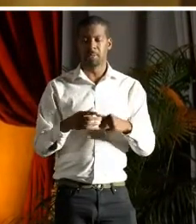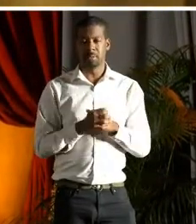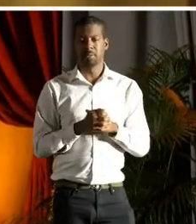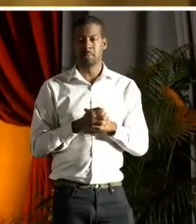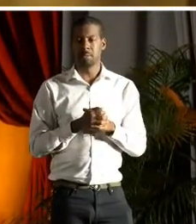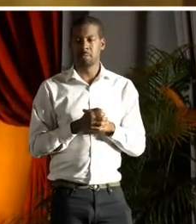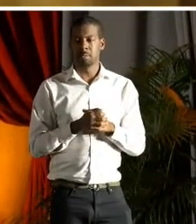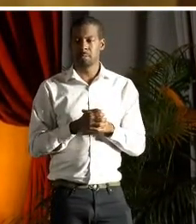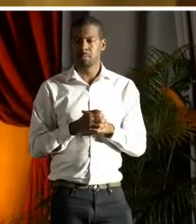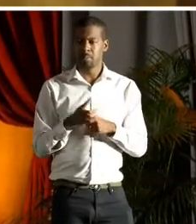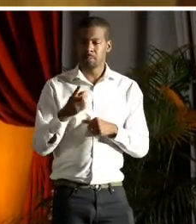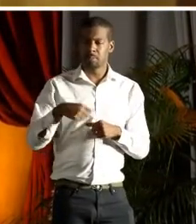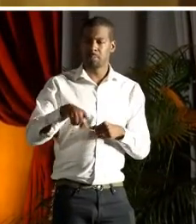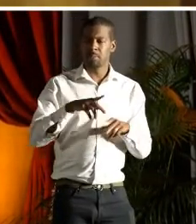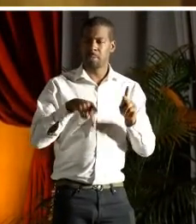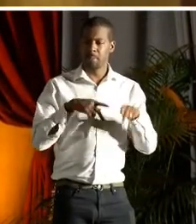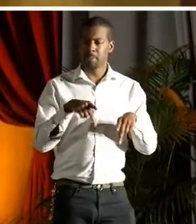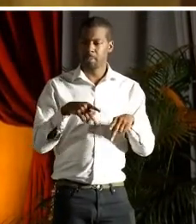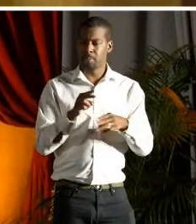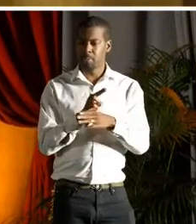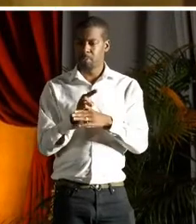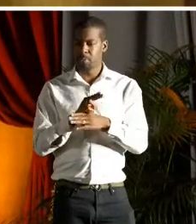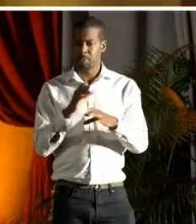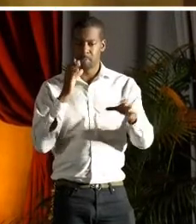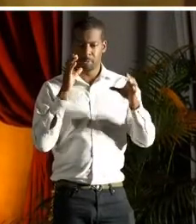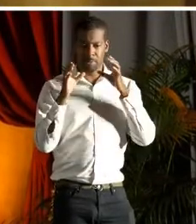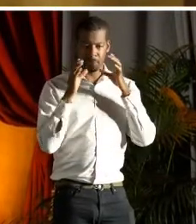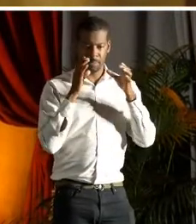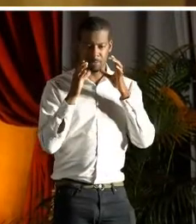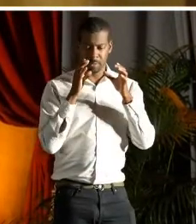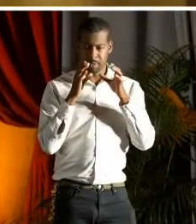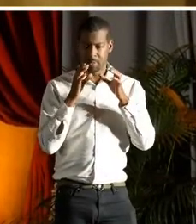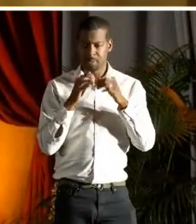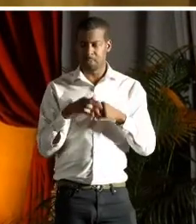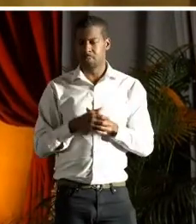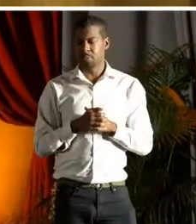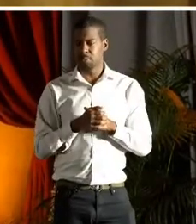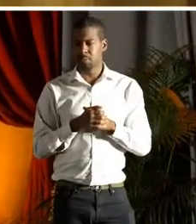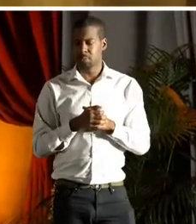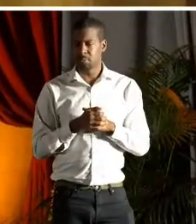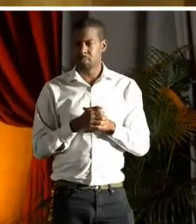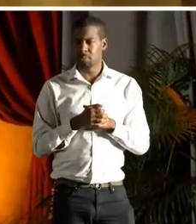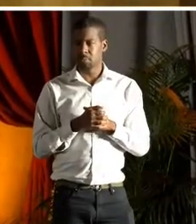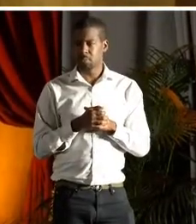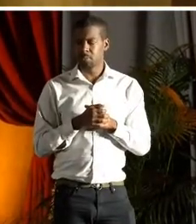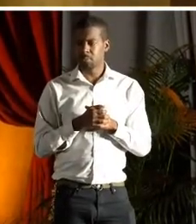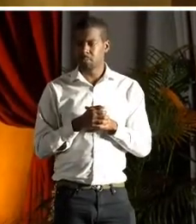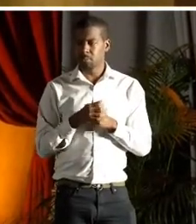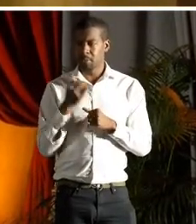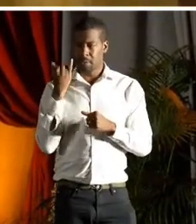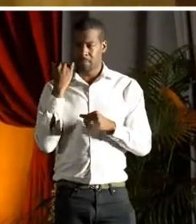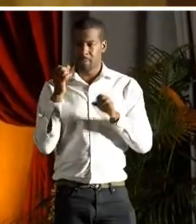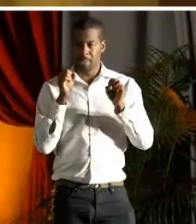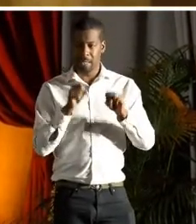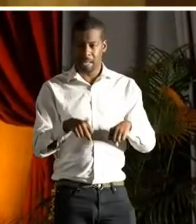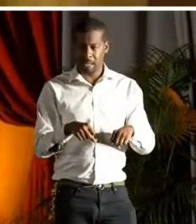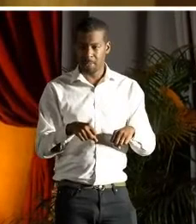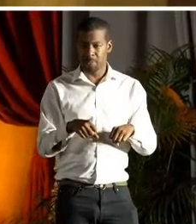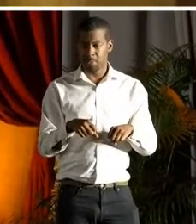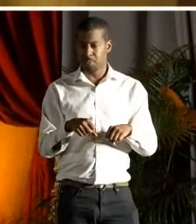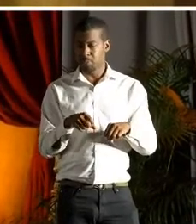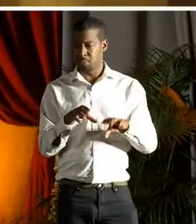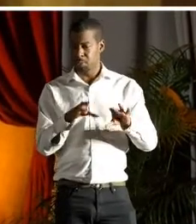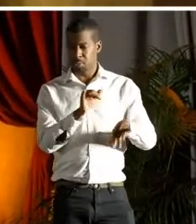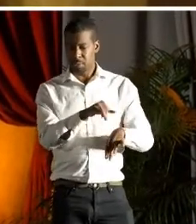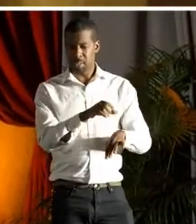that our people used communications as a tool. And that if we're able to do that, we're able to move the